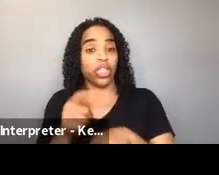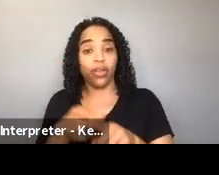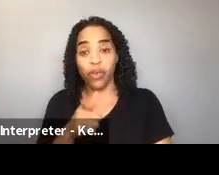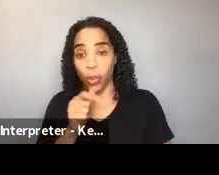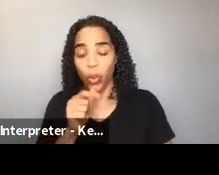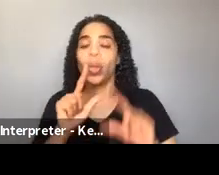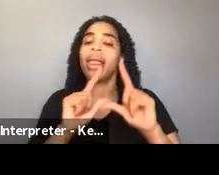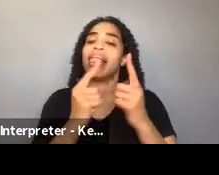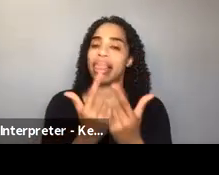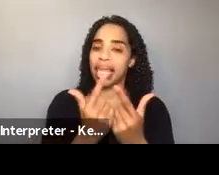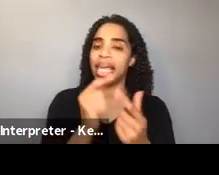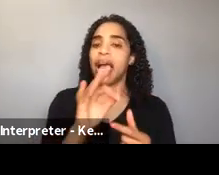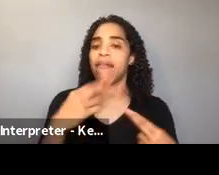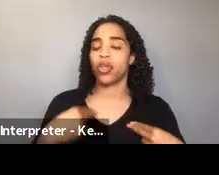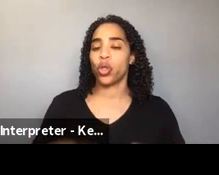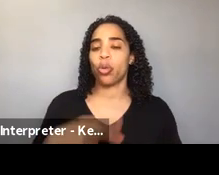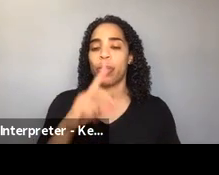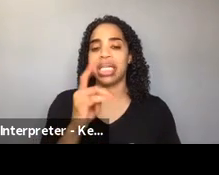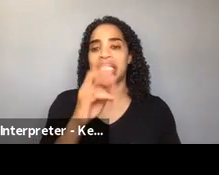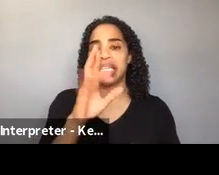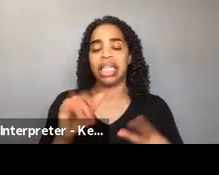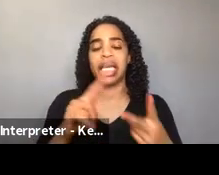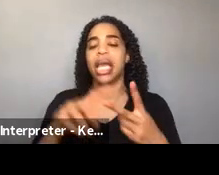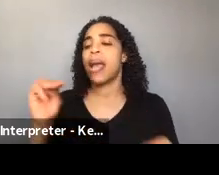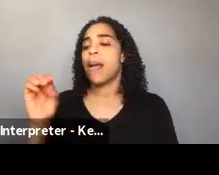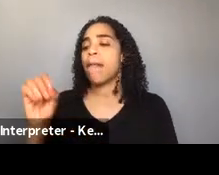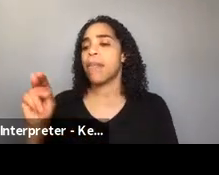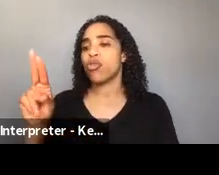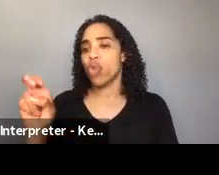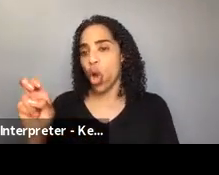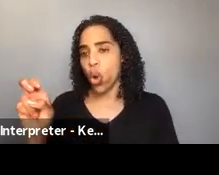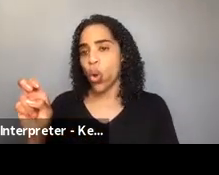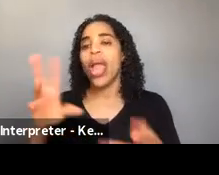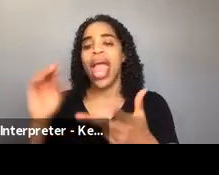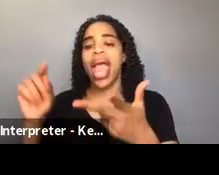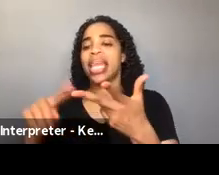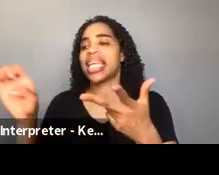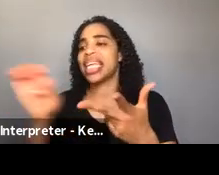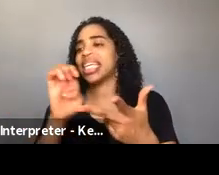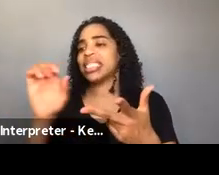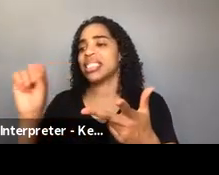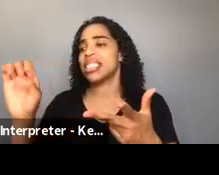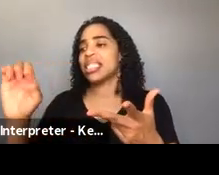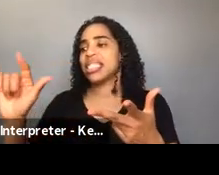Human Dignity, Monroe Meyer Institute, and Easter Seals, Nebraska.